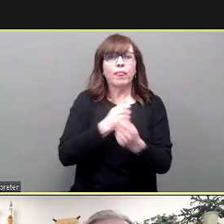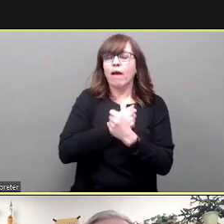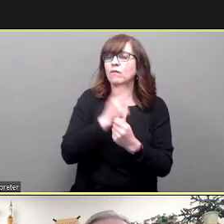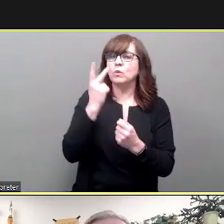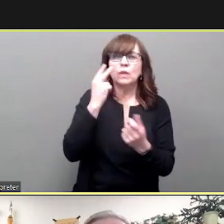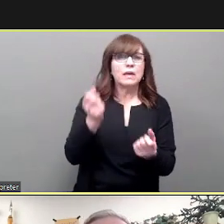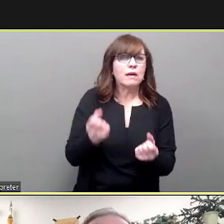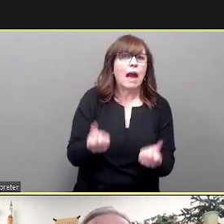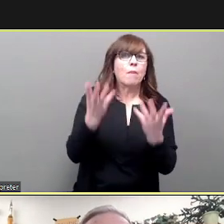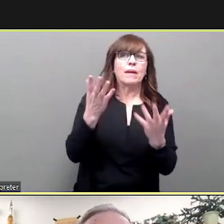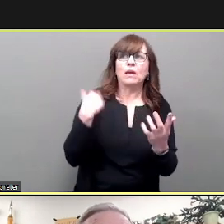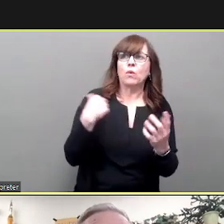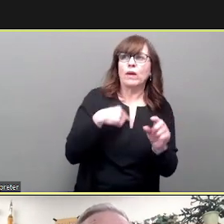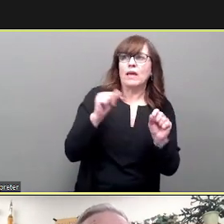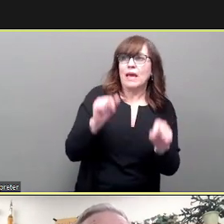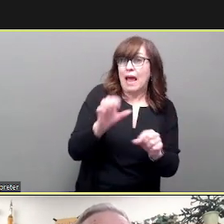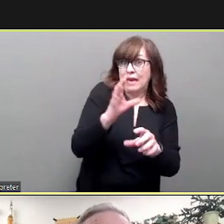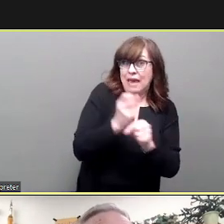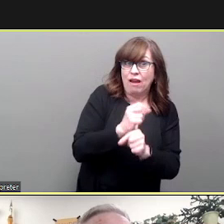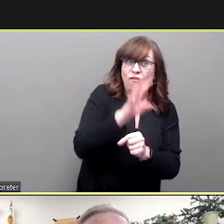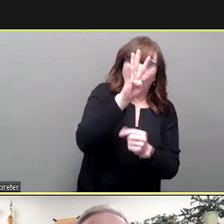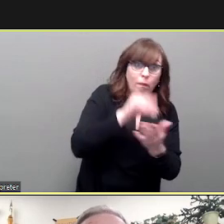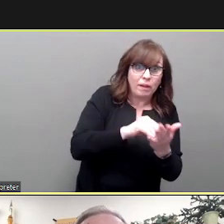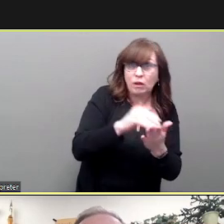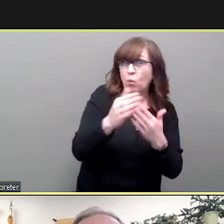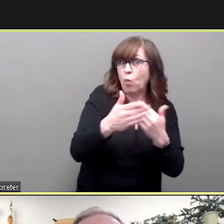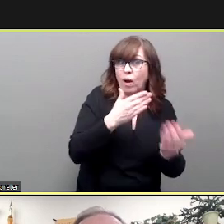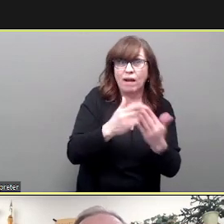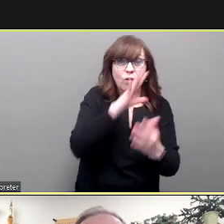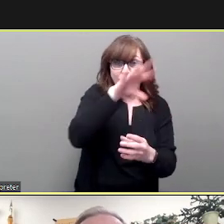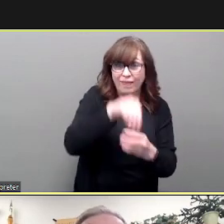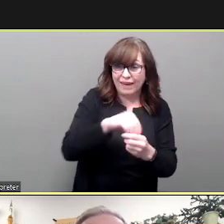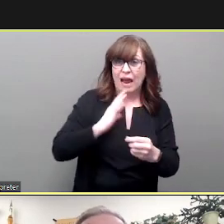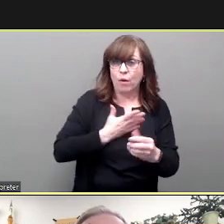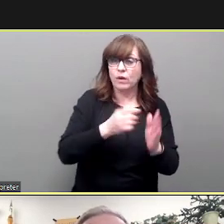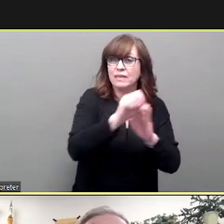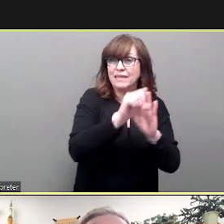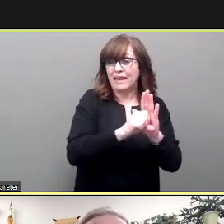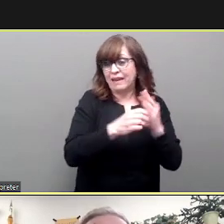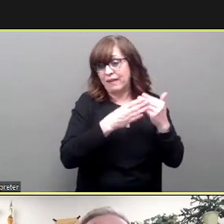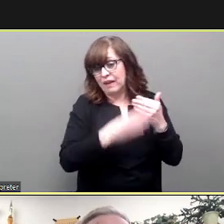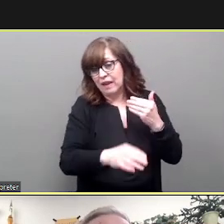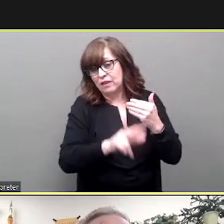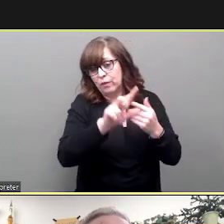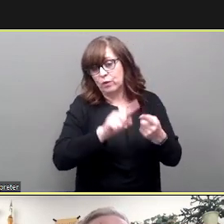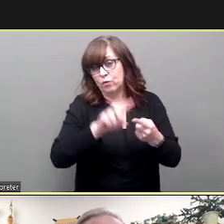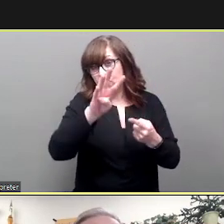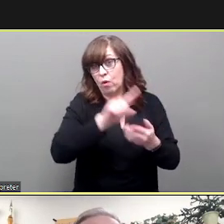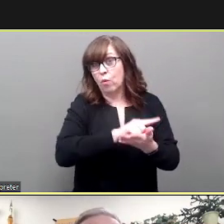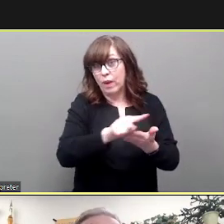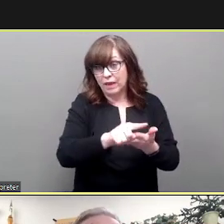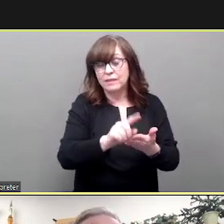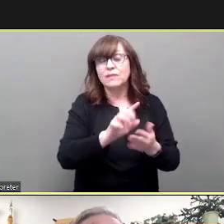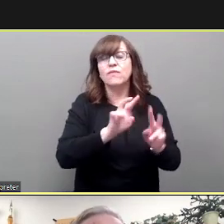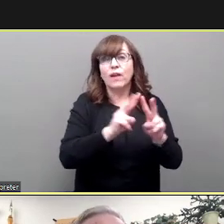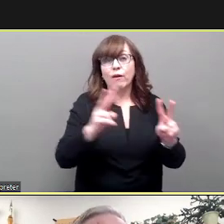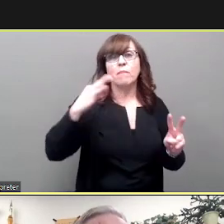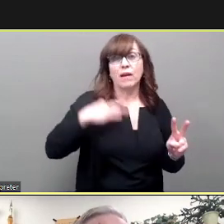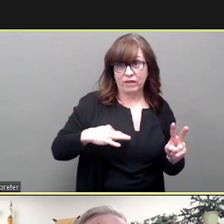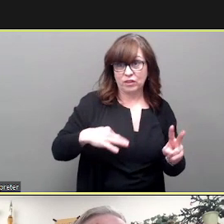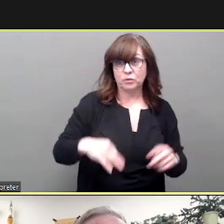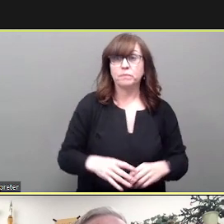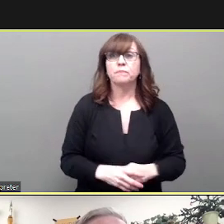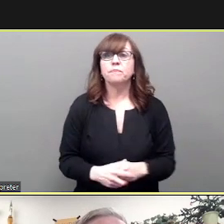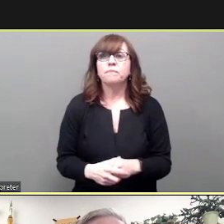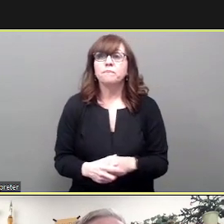million or whatever it is, into our state in the next 3 to 4 weeks. That will really help. And we'll talk a little bit more about that